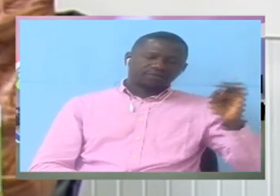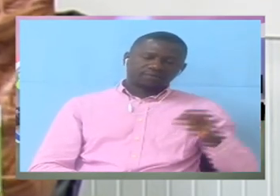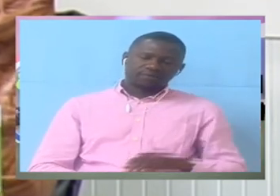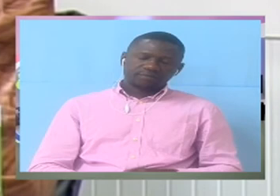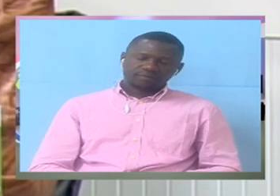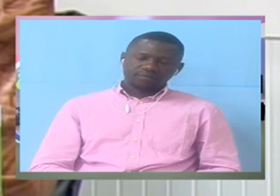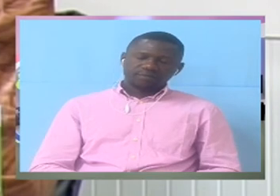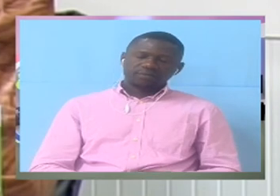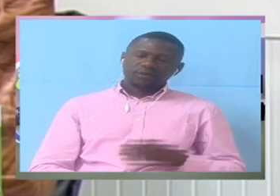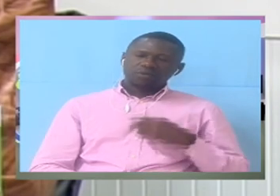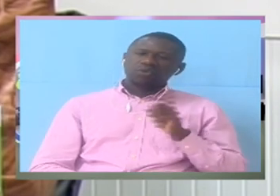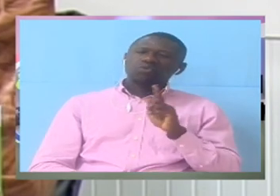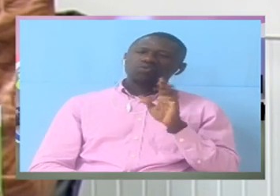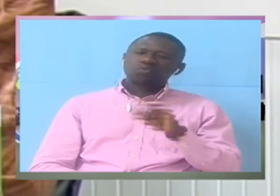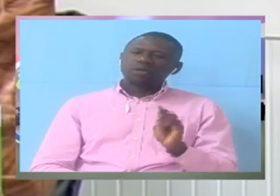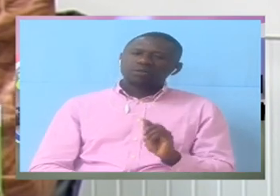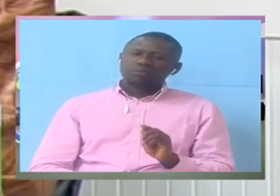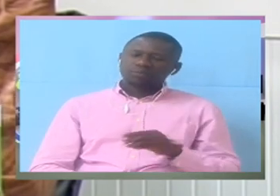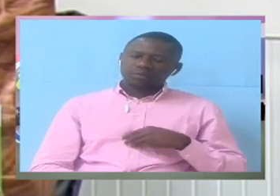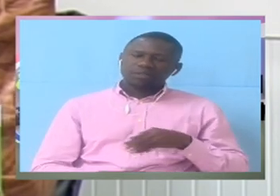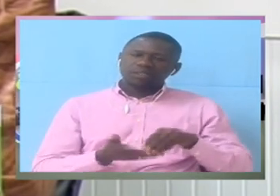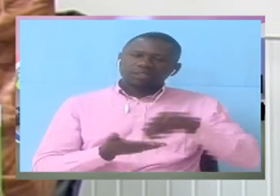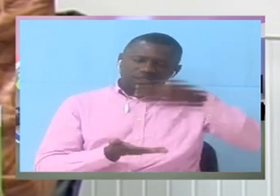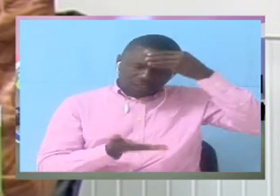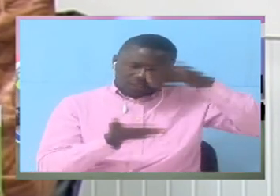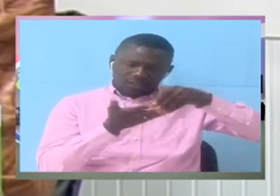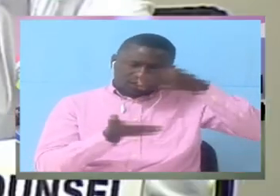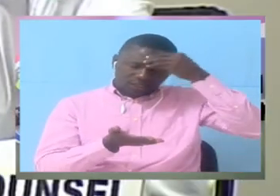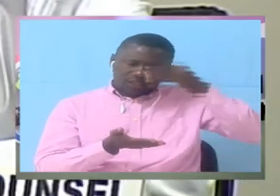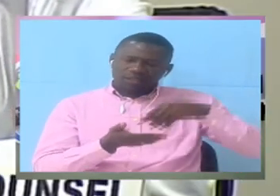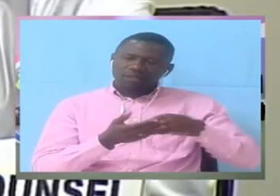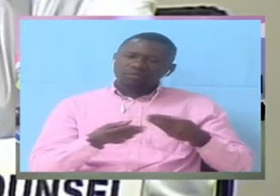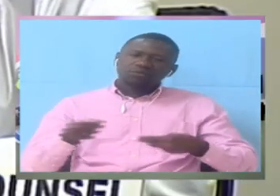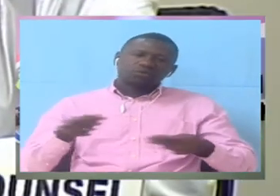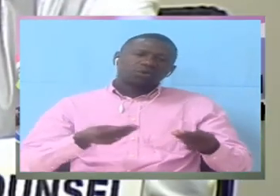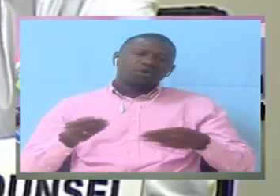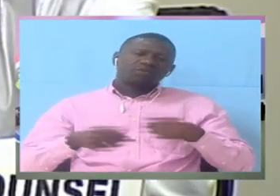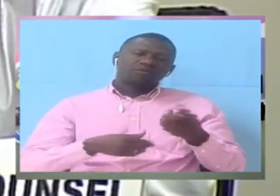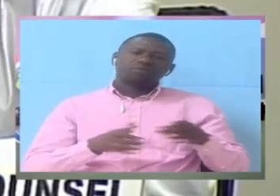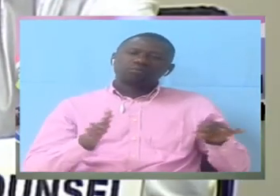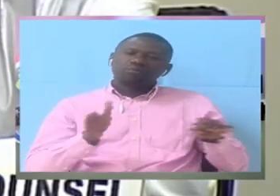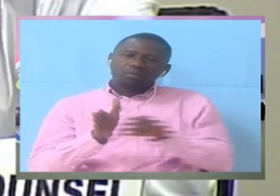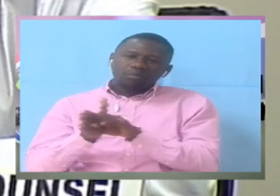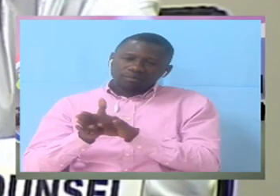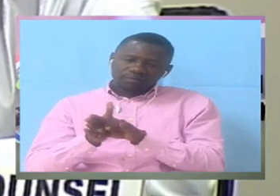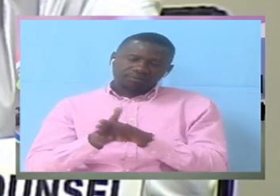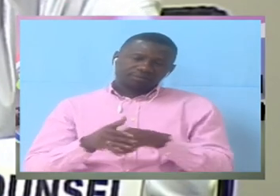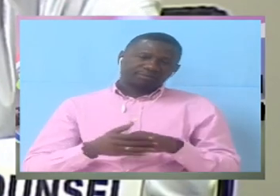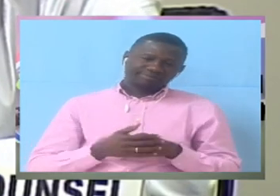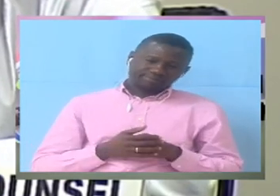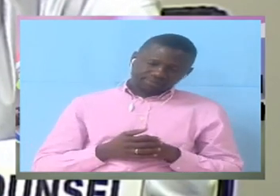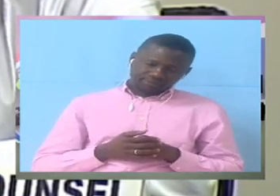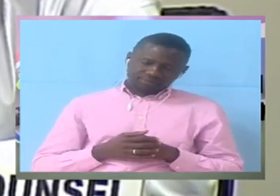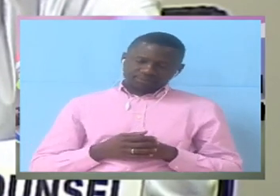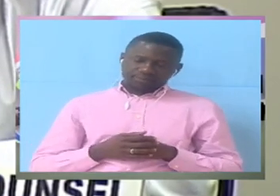plumbing. The trade of plumbing. The trade of plumbing, okay. And